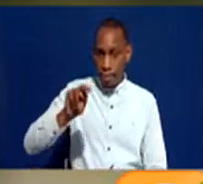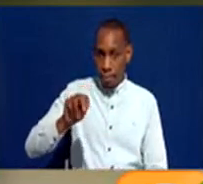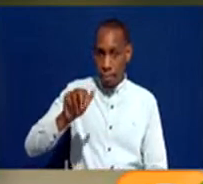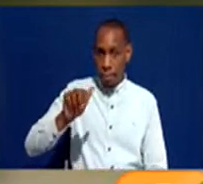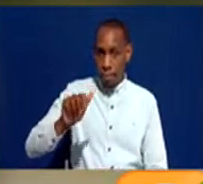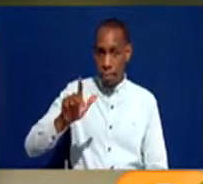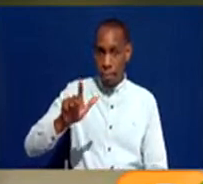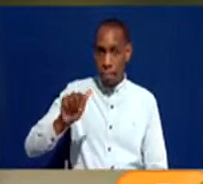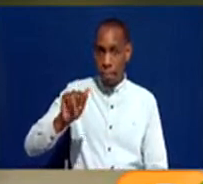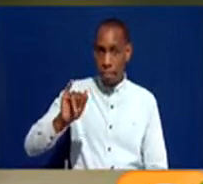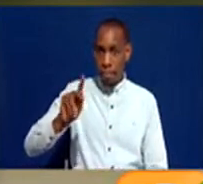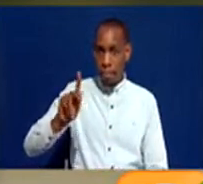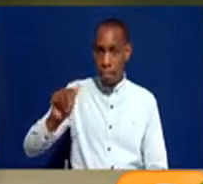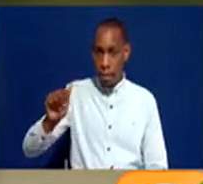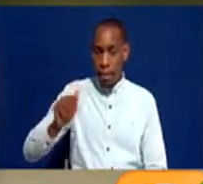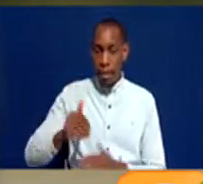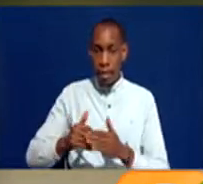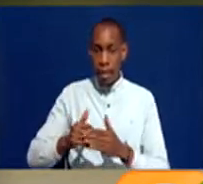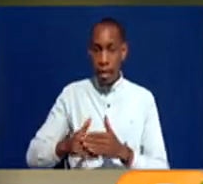So after doing that,